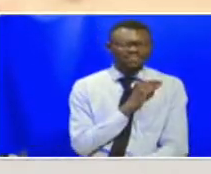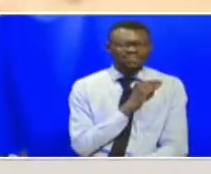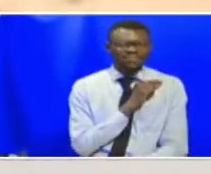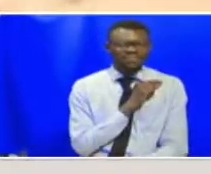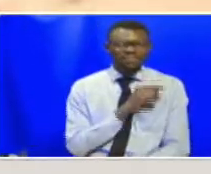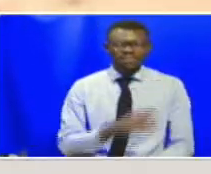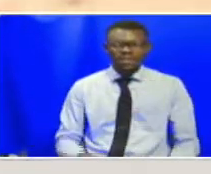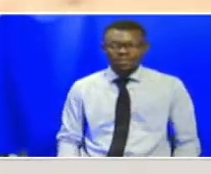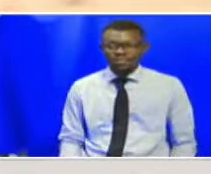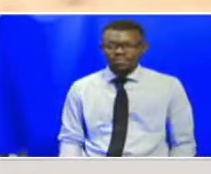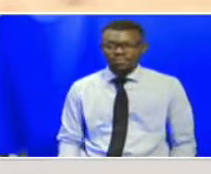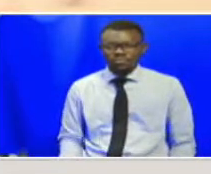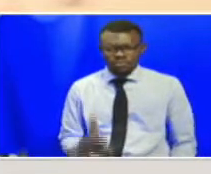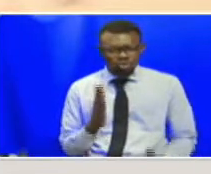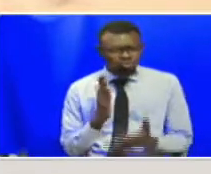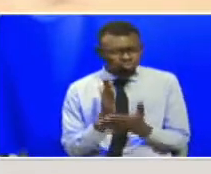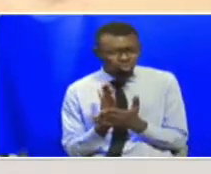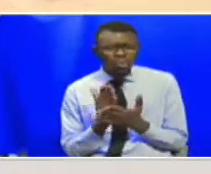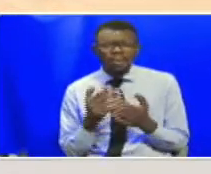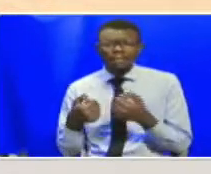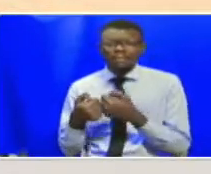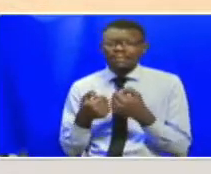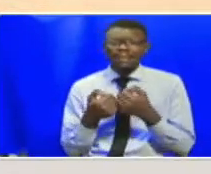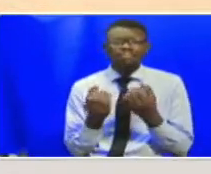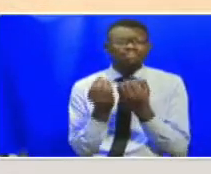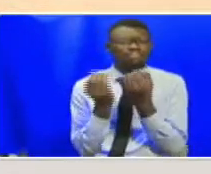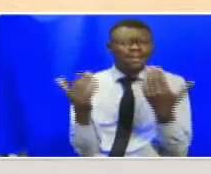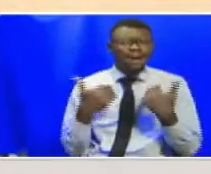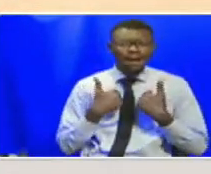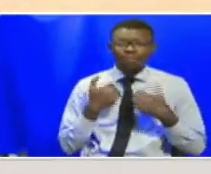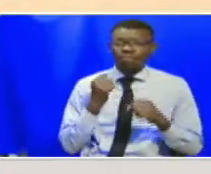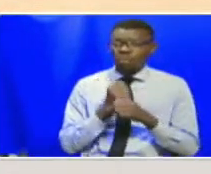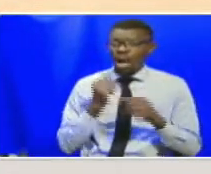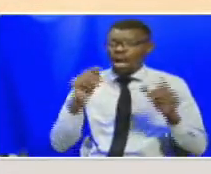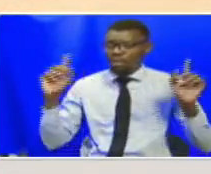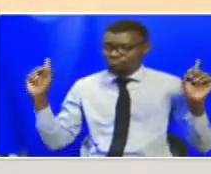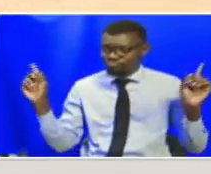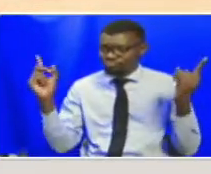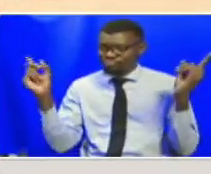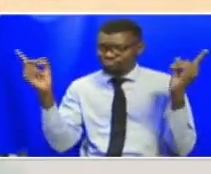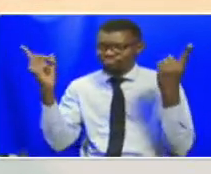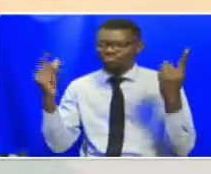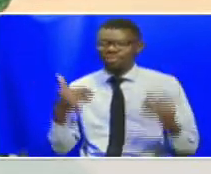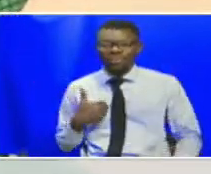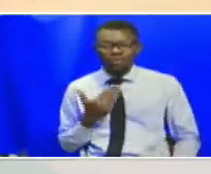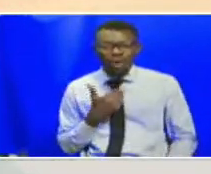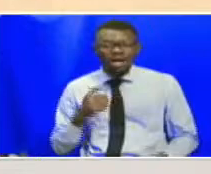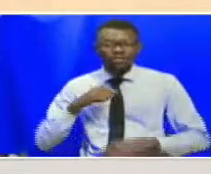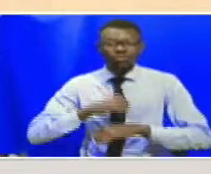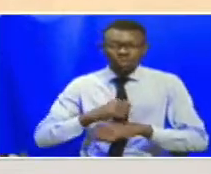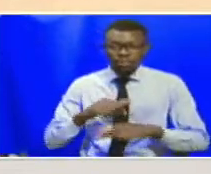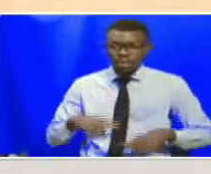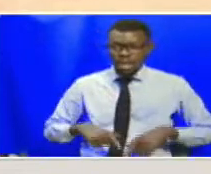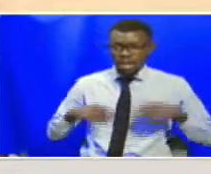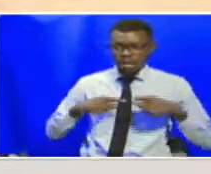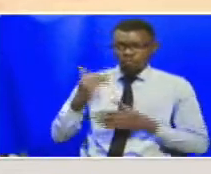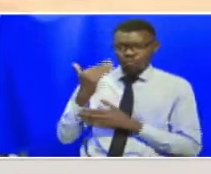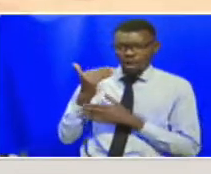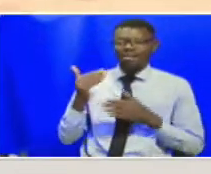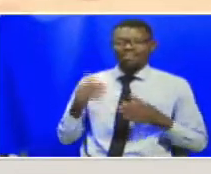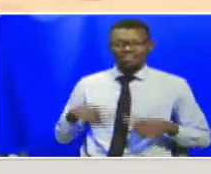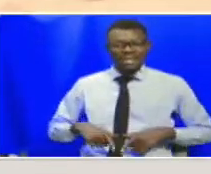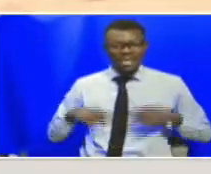I have tested all the challenges of being a herder, but I want to like to experience school life because I think it's a better way of